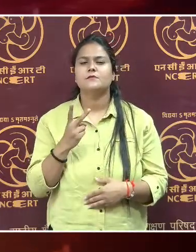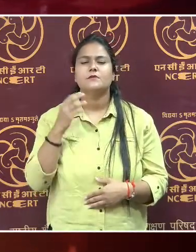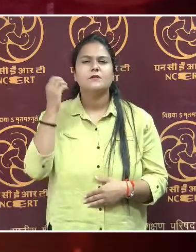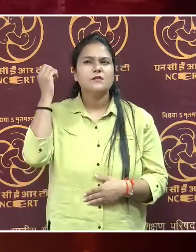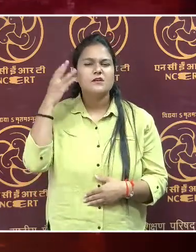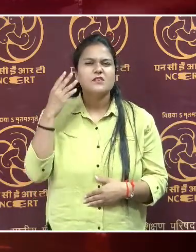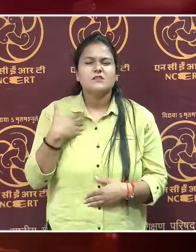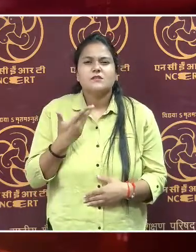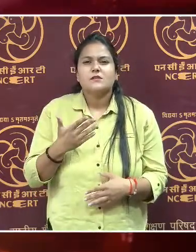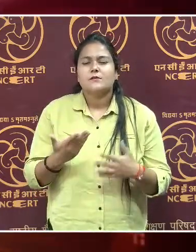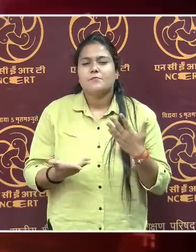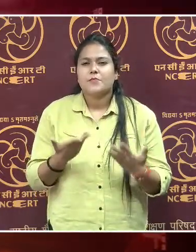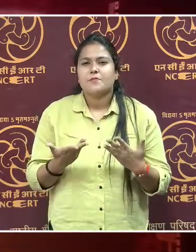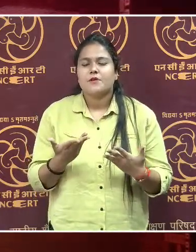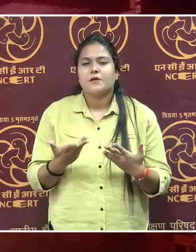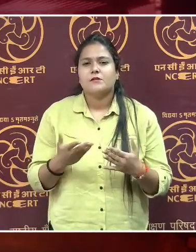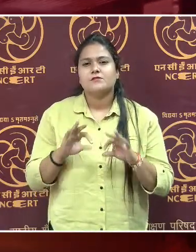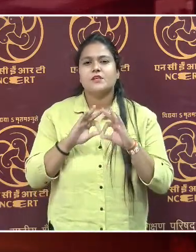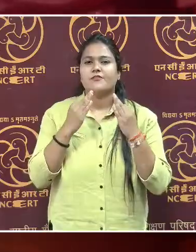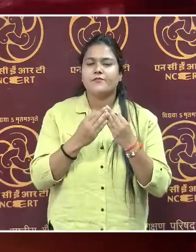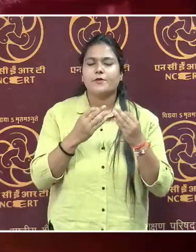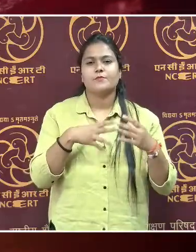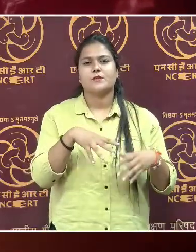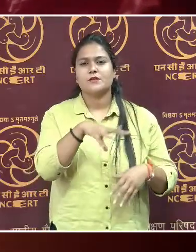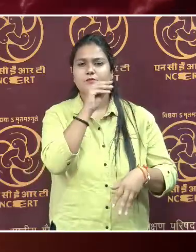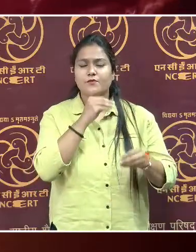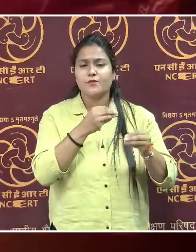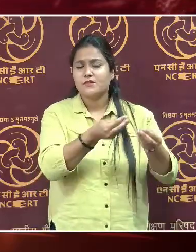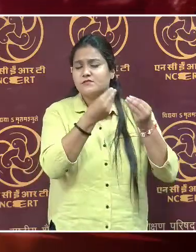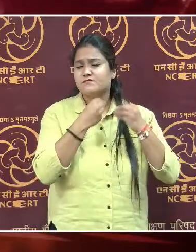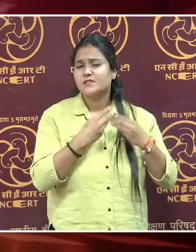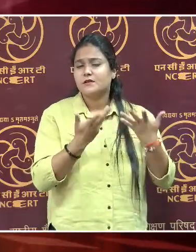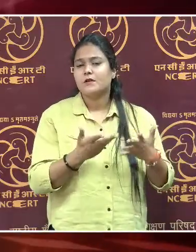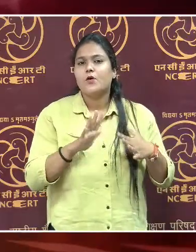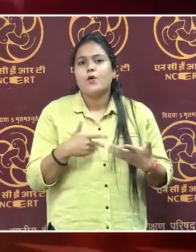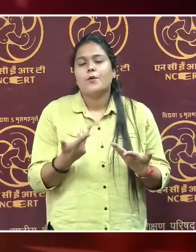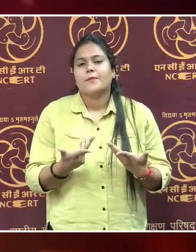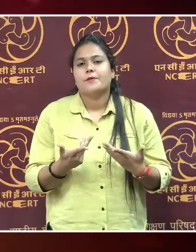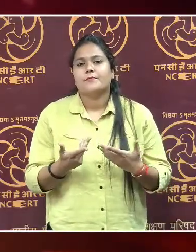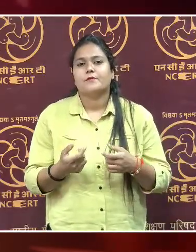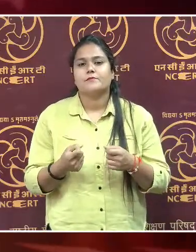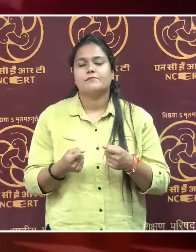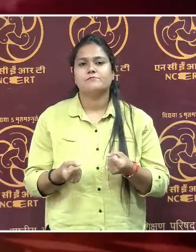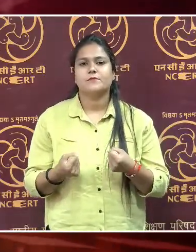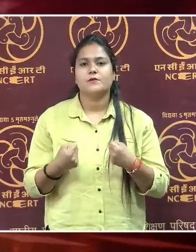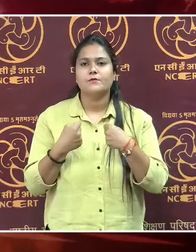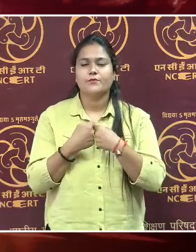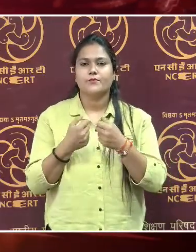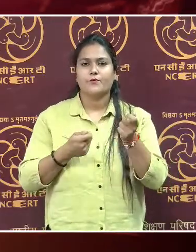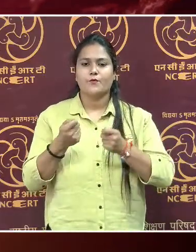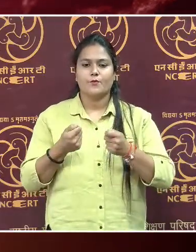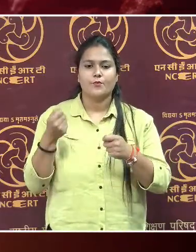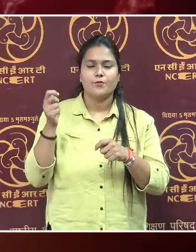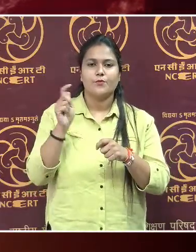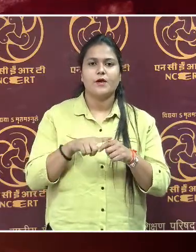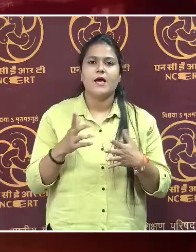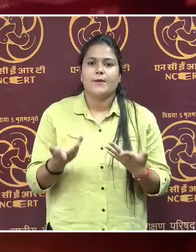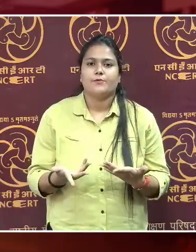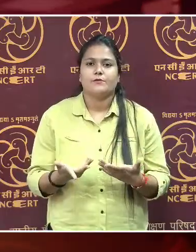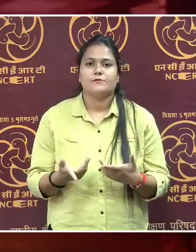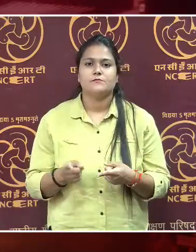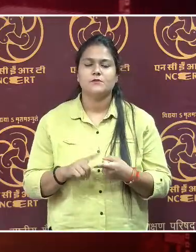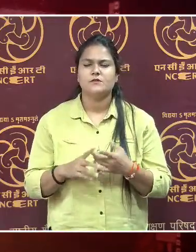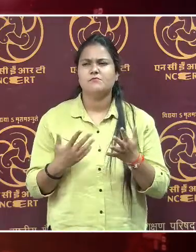it's genetic, sometimes it's an acquired one due to some accident. As we all know that since it's a disability,